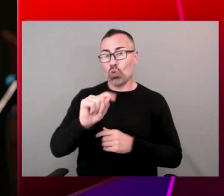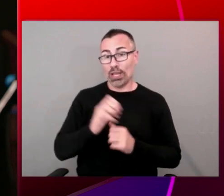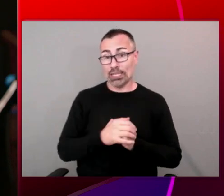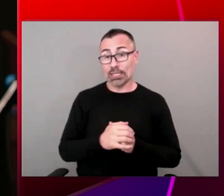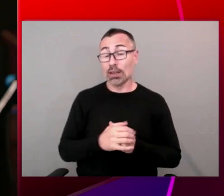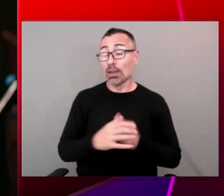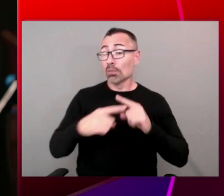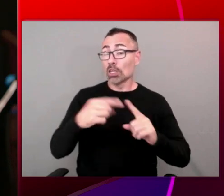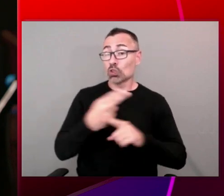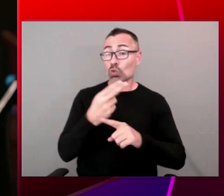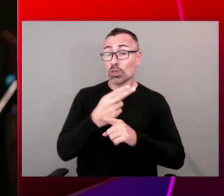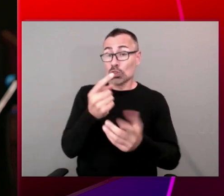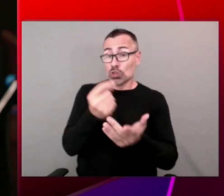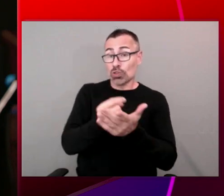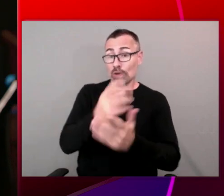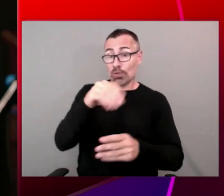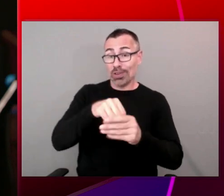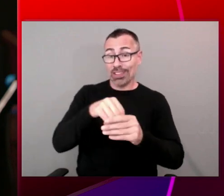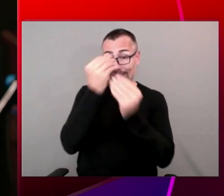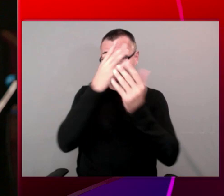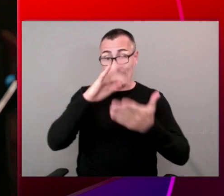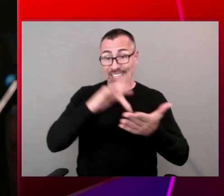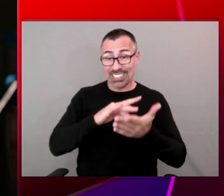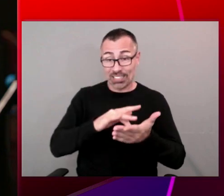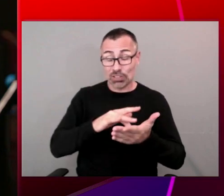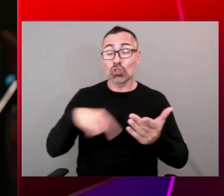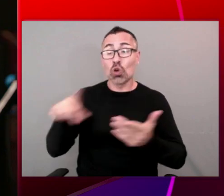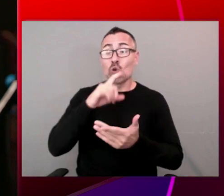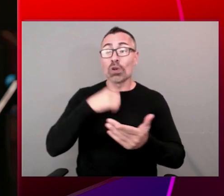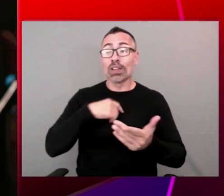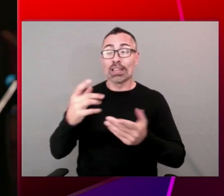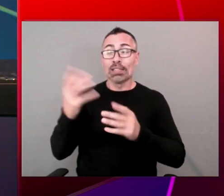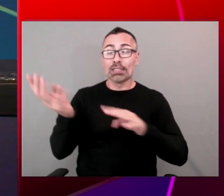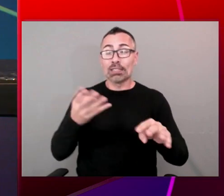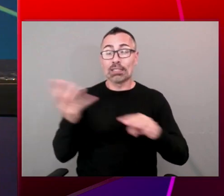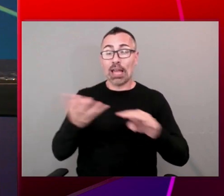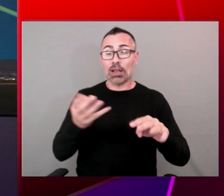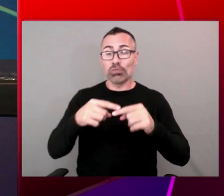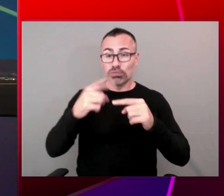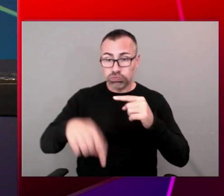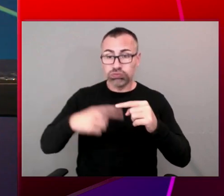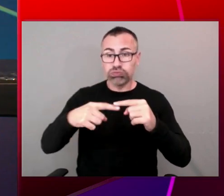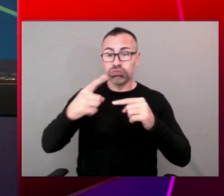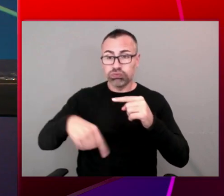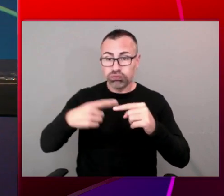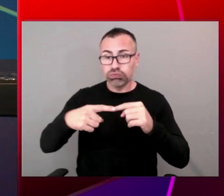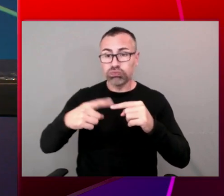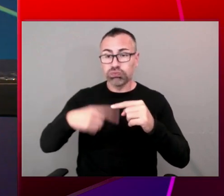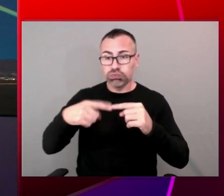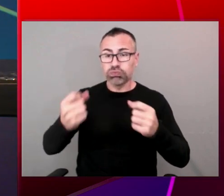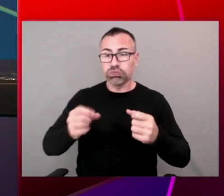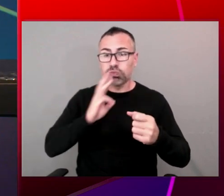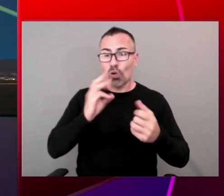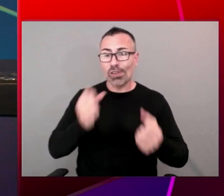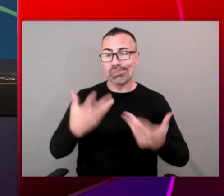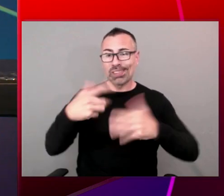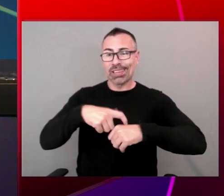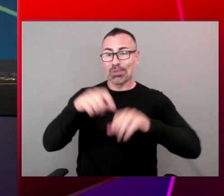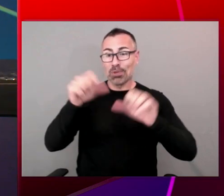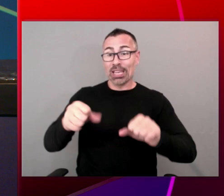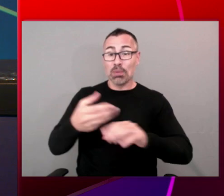center to cycle that water through as many times as possible before we discharge it. So efficiency, that's one of the